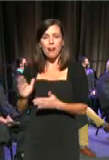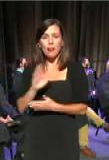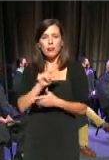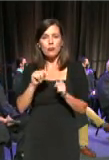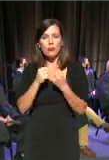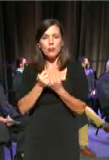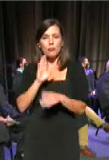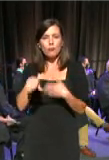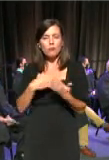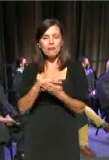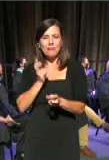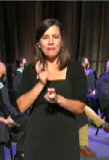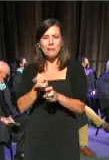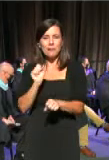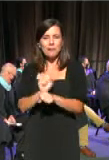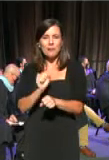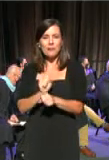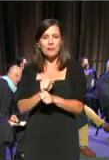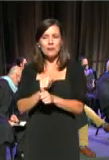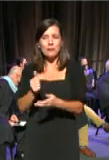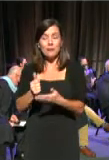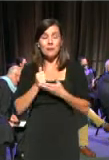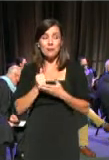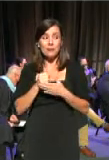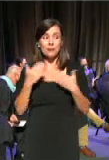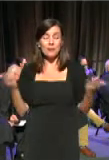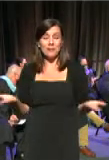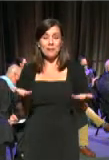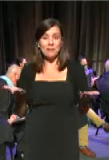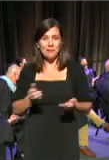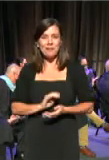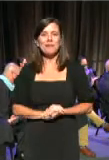and effort in making this event possible.